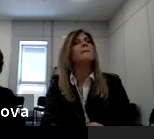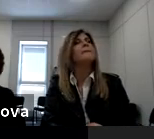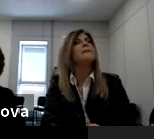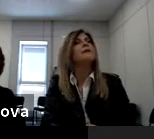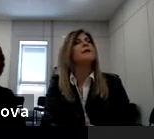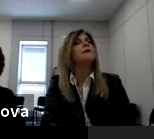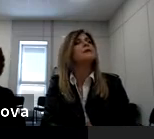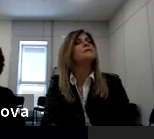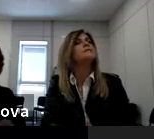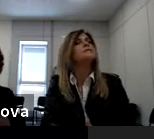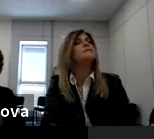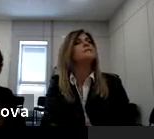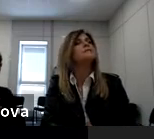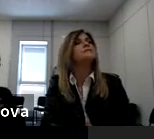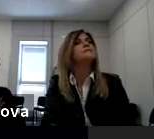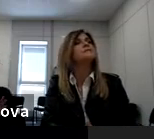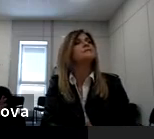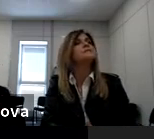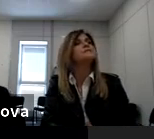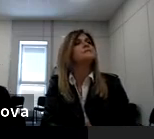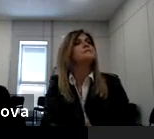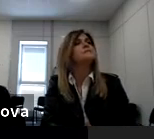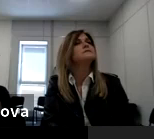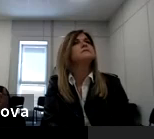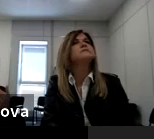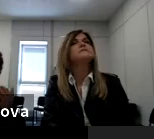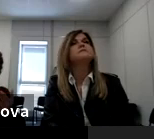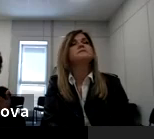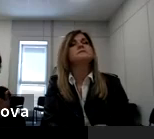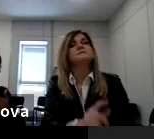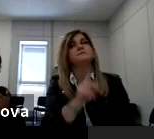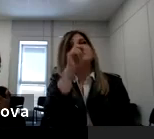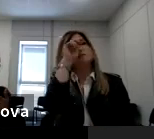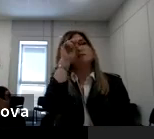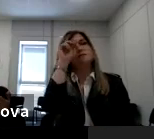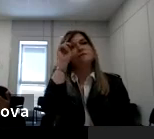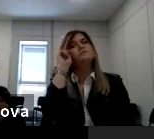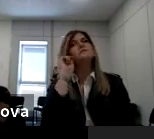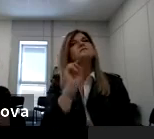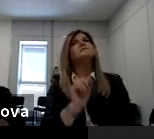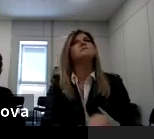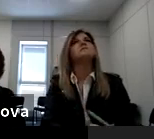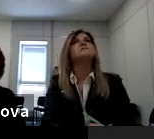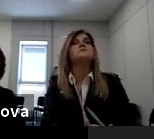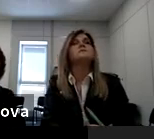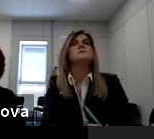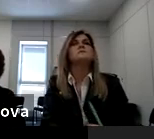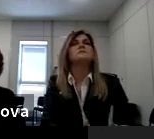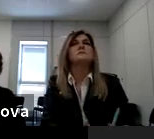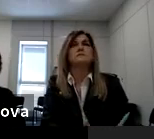going to another modification of but it's really a new product.